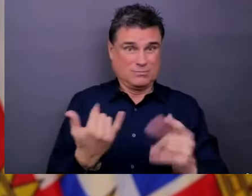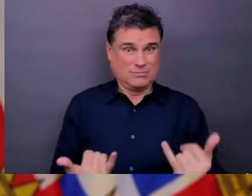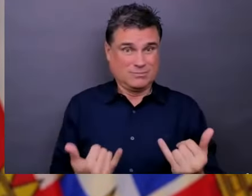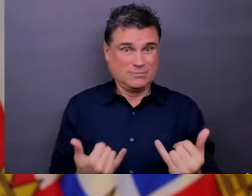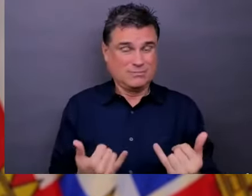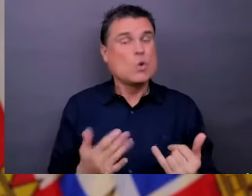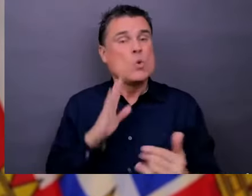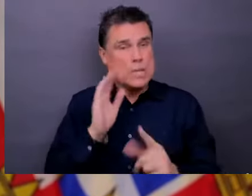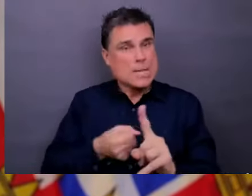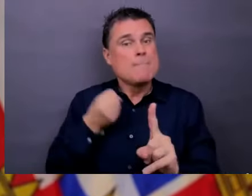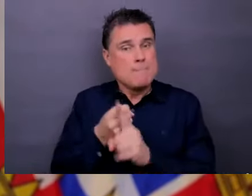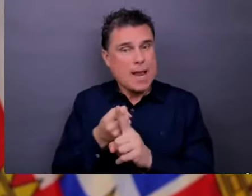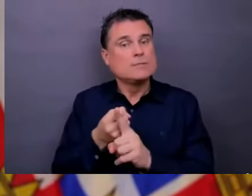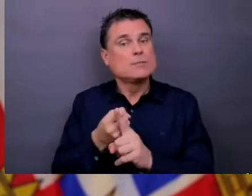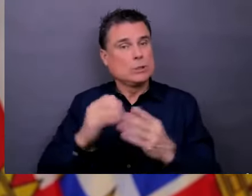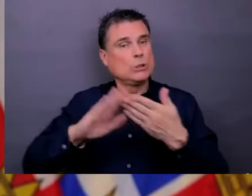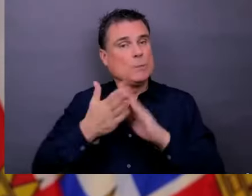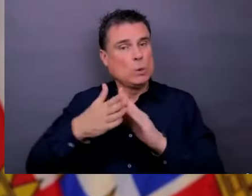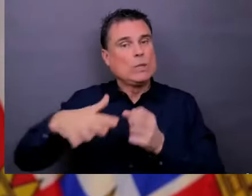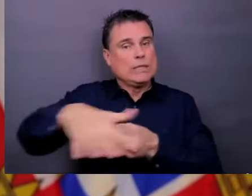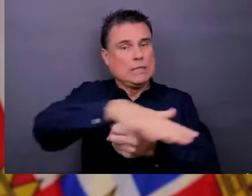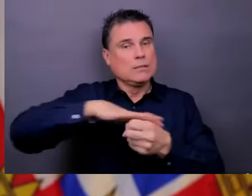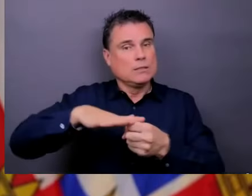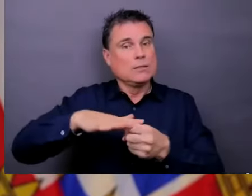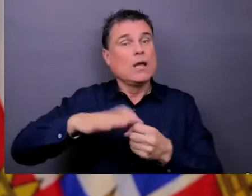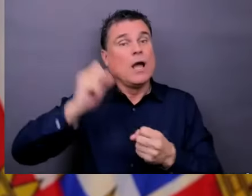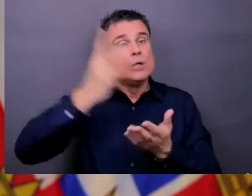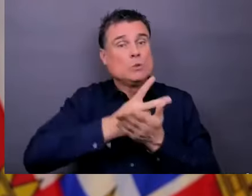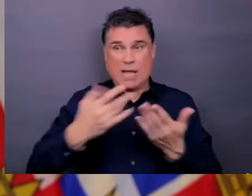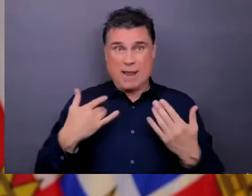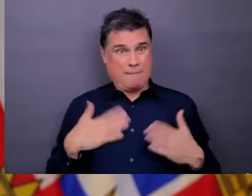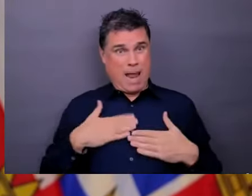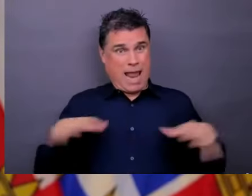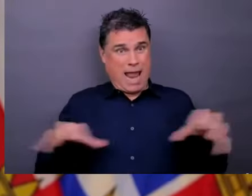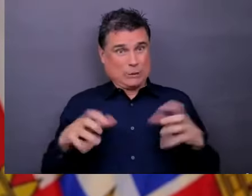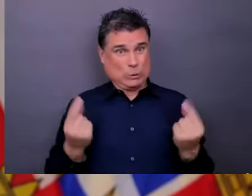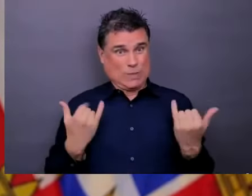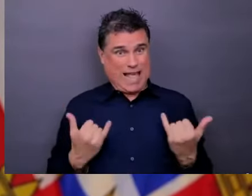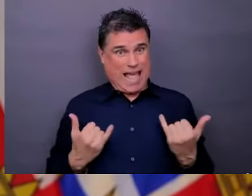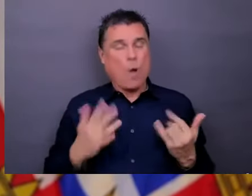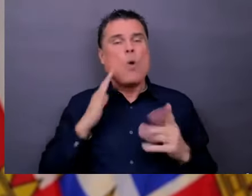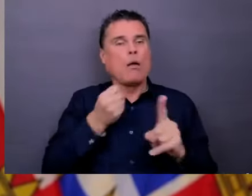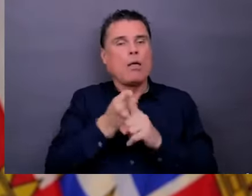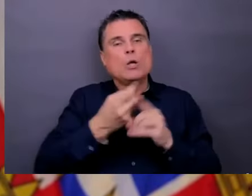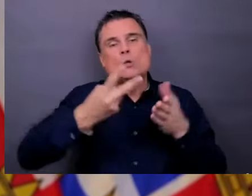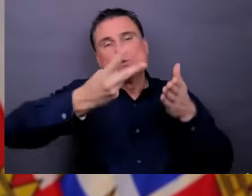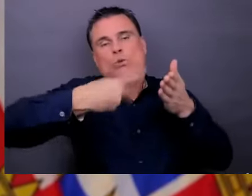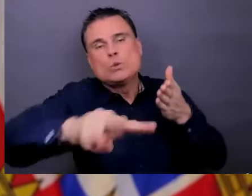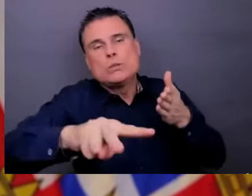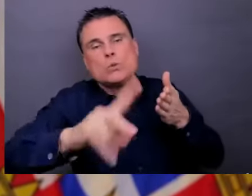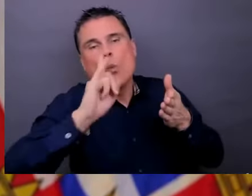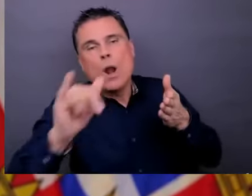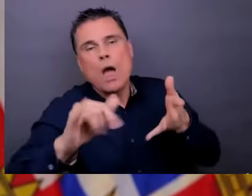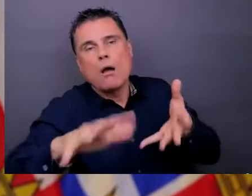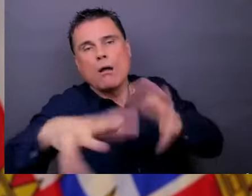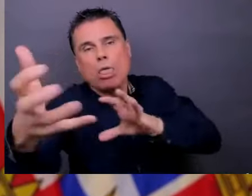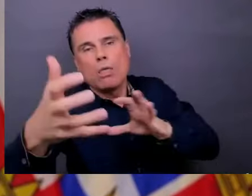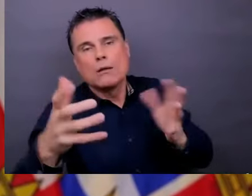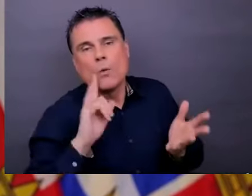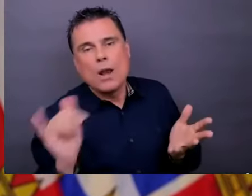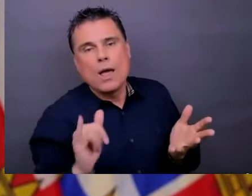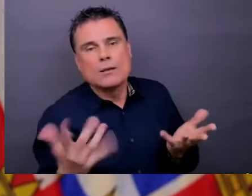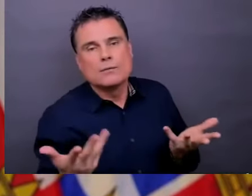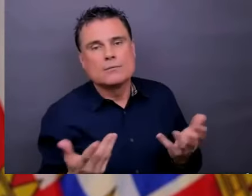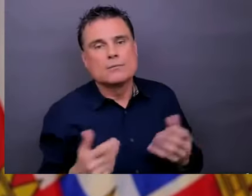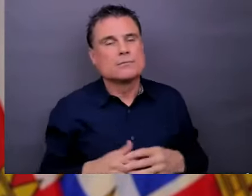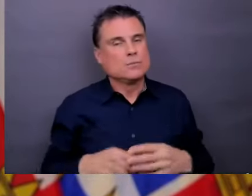we start to play catch up, it takes much longer to get the numbers back down. We know it doesn't take much for this spread to get